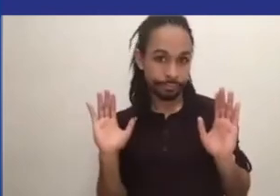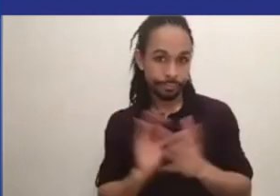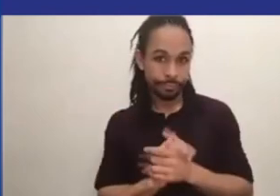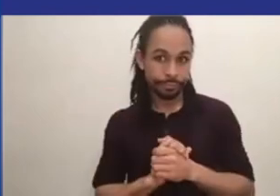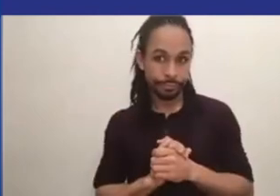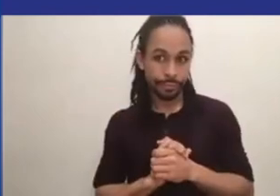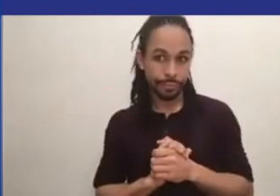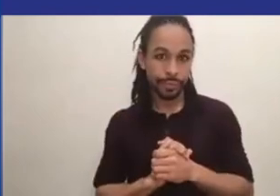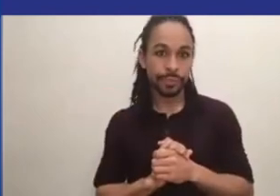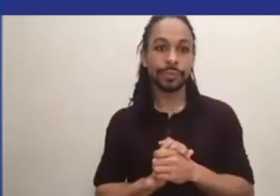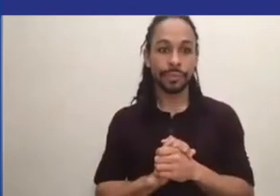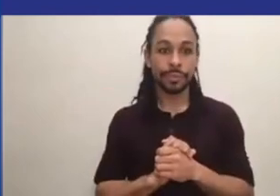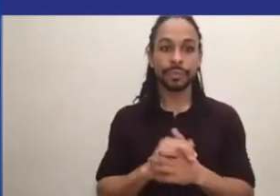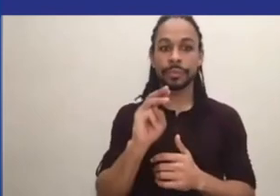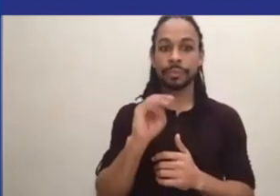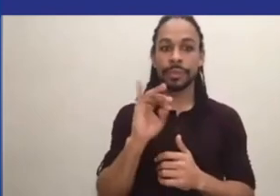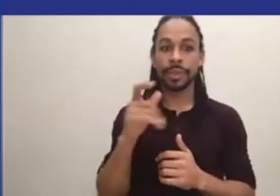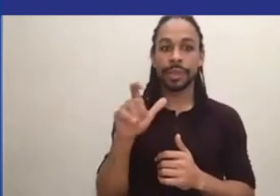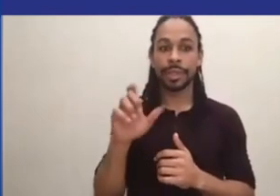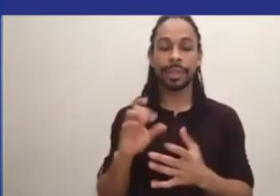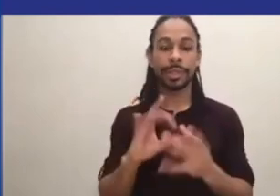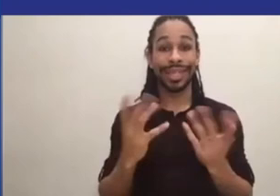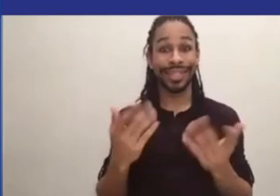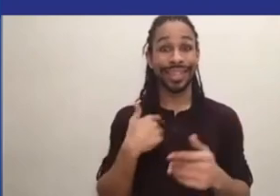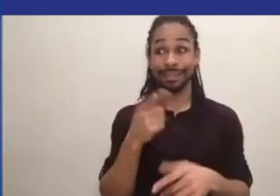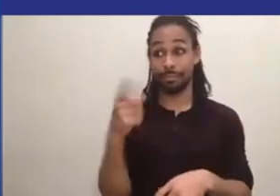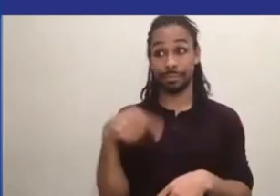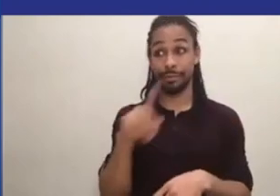I swear y'all are making my job so easy.